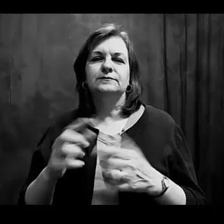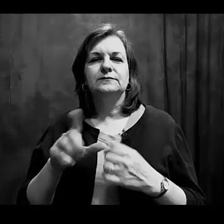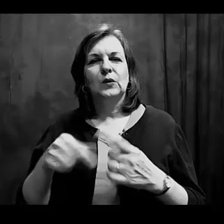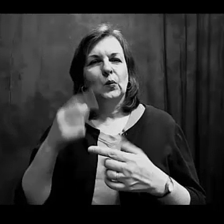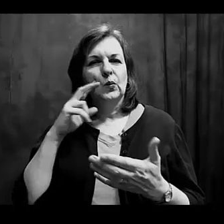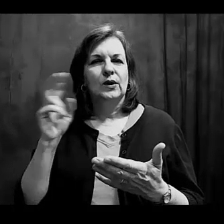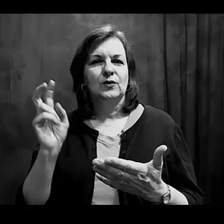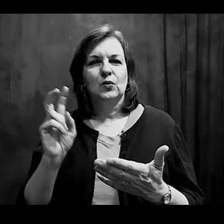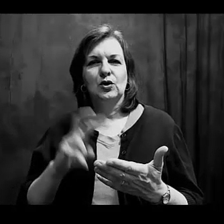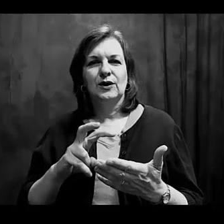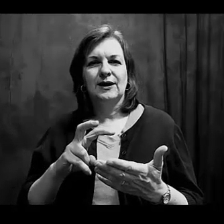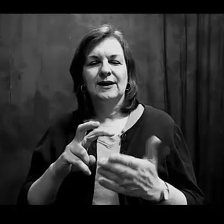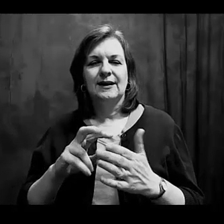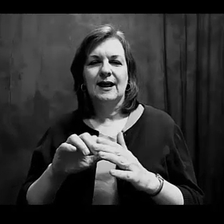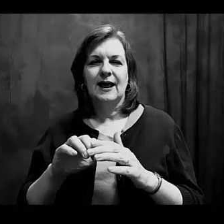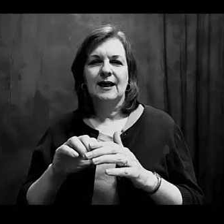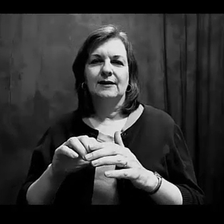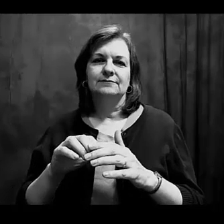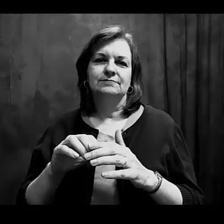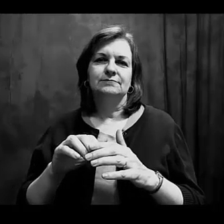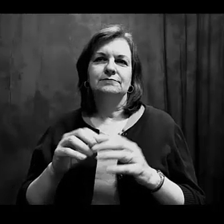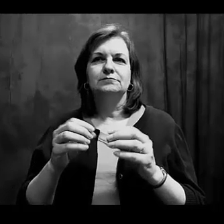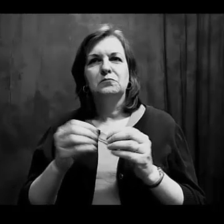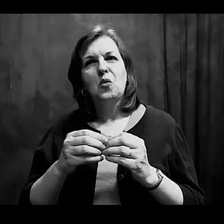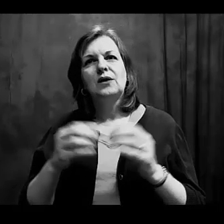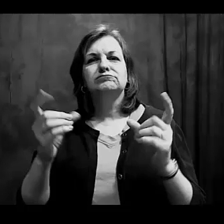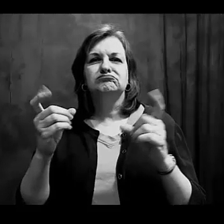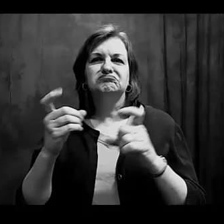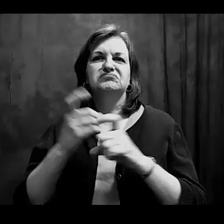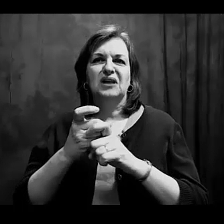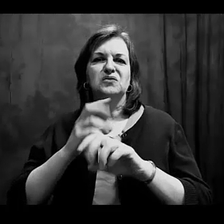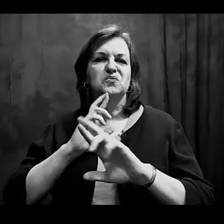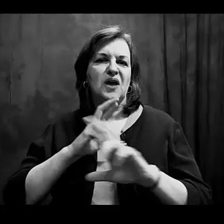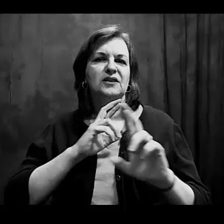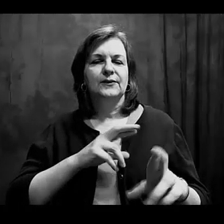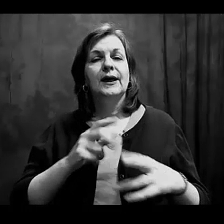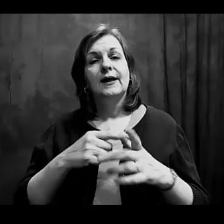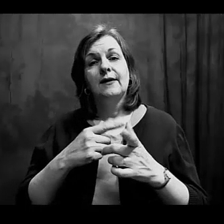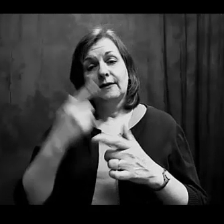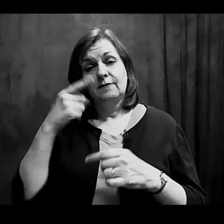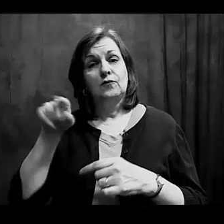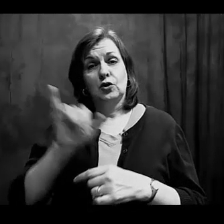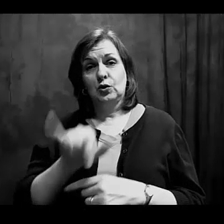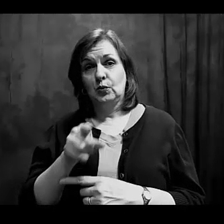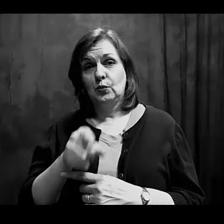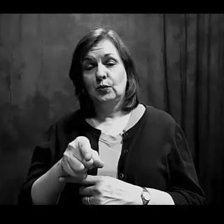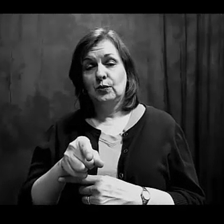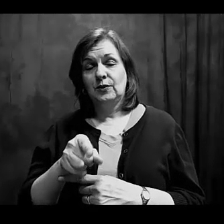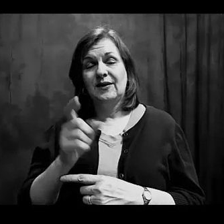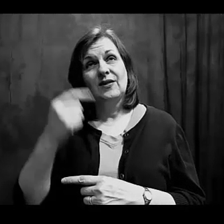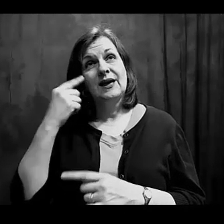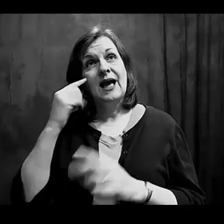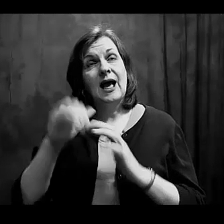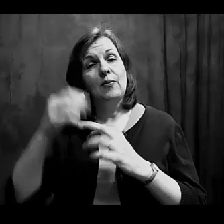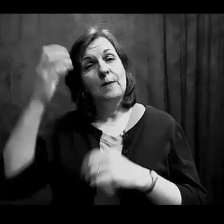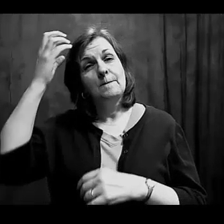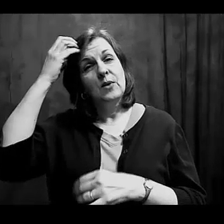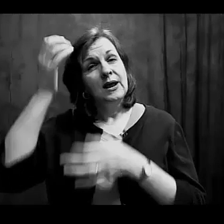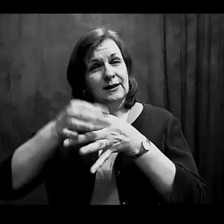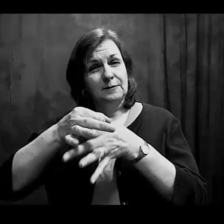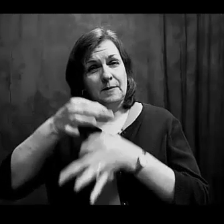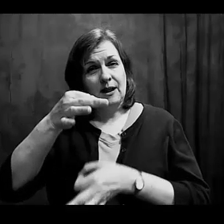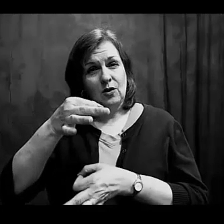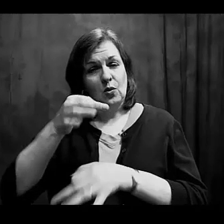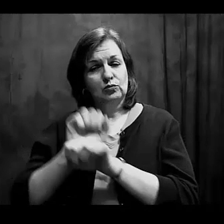at this interaction on a higher level for you, we've got to think about how that brain and spinal cord will